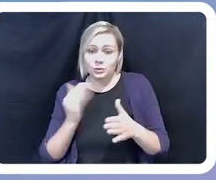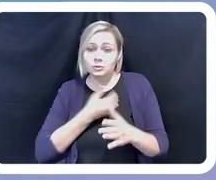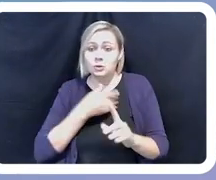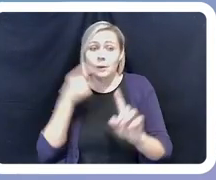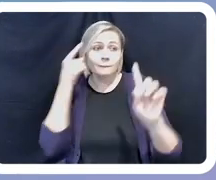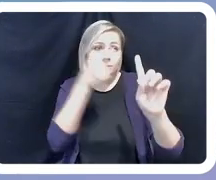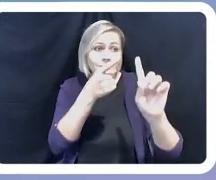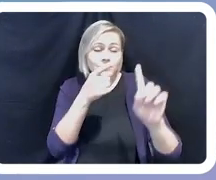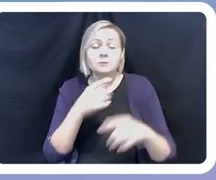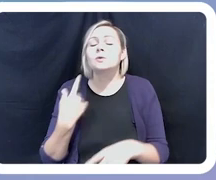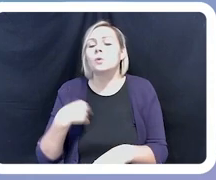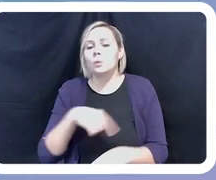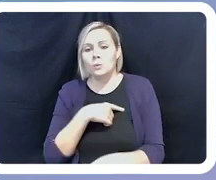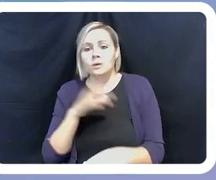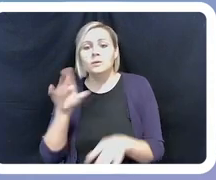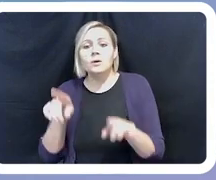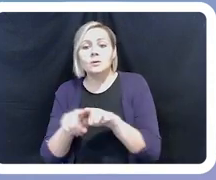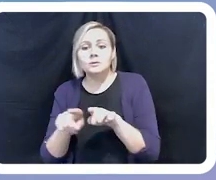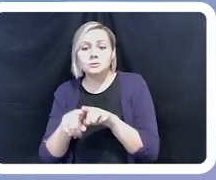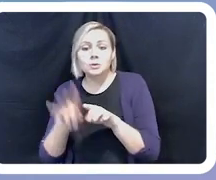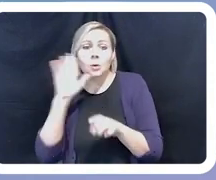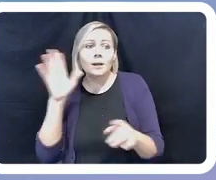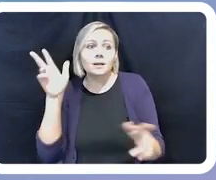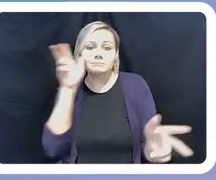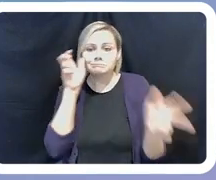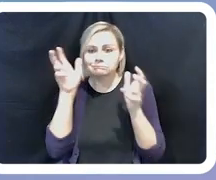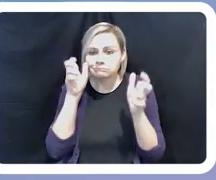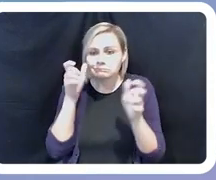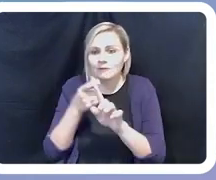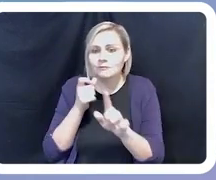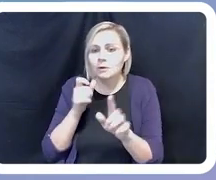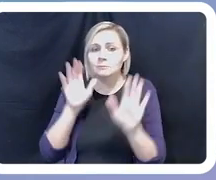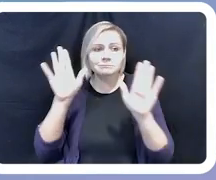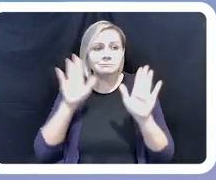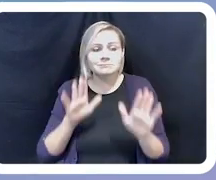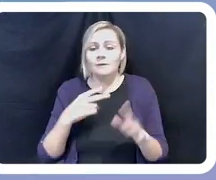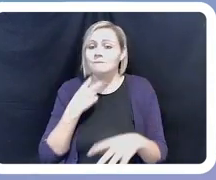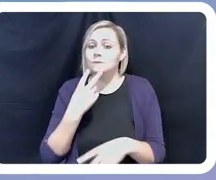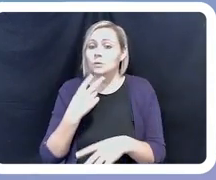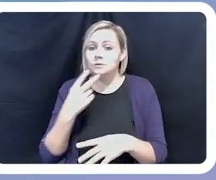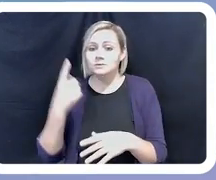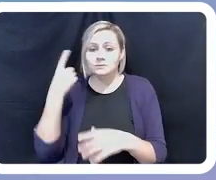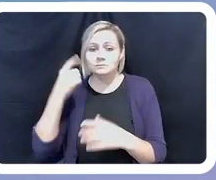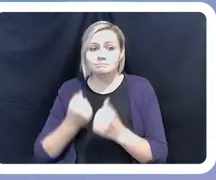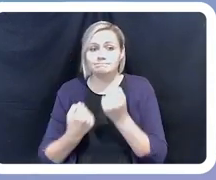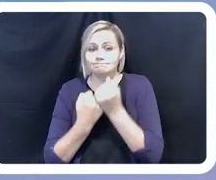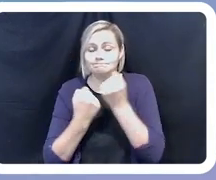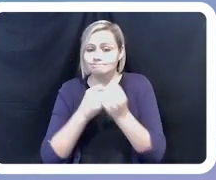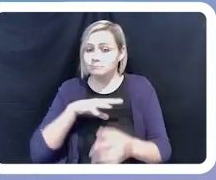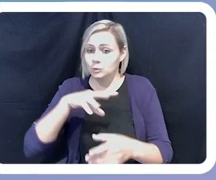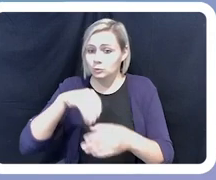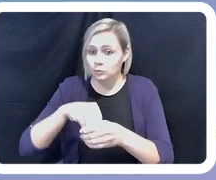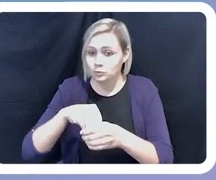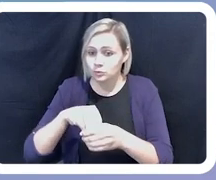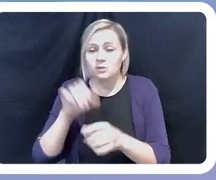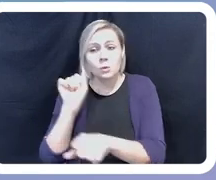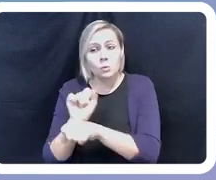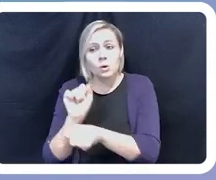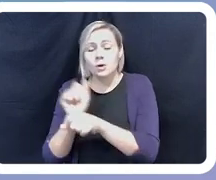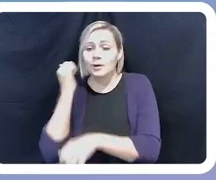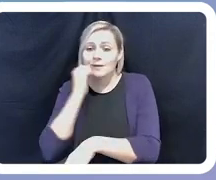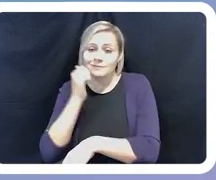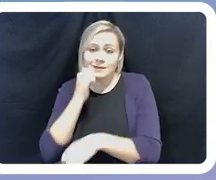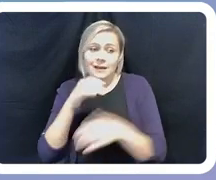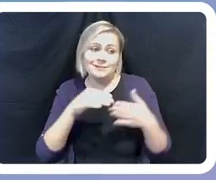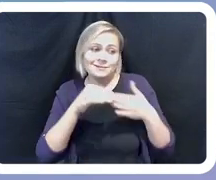of our mission, we are going to be able to hear from some incredible voices of inclusion who are working every single day